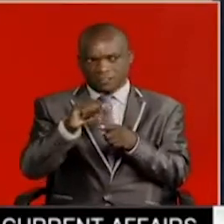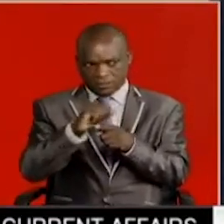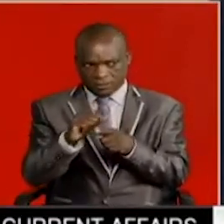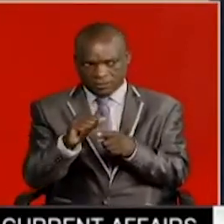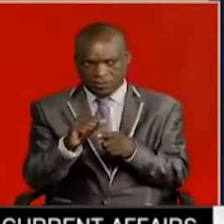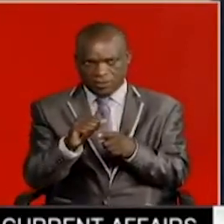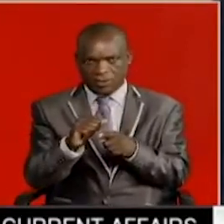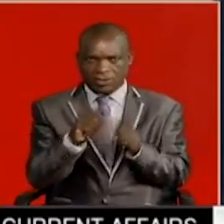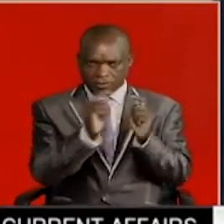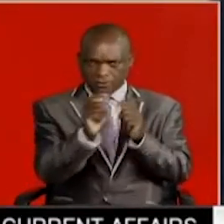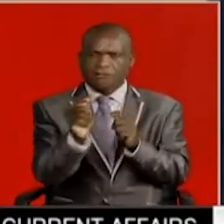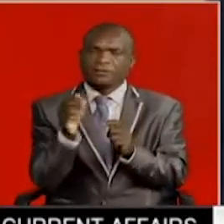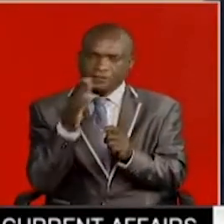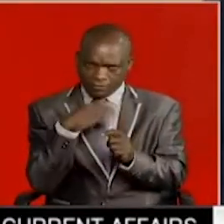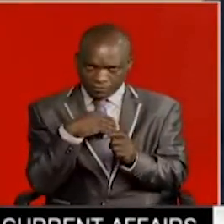trainers